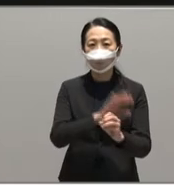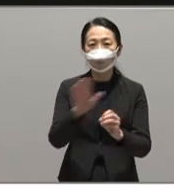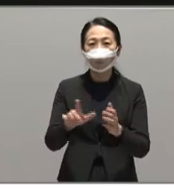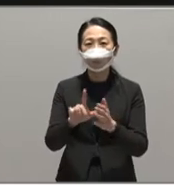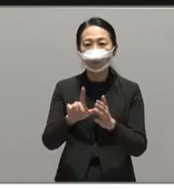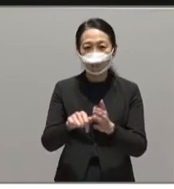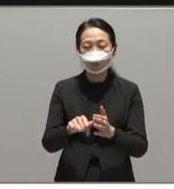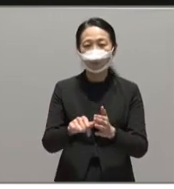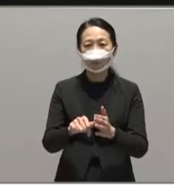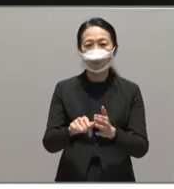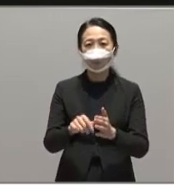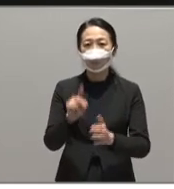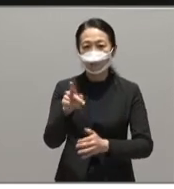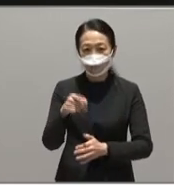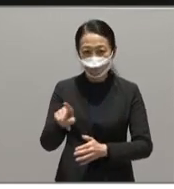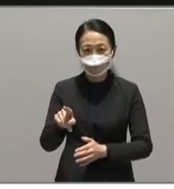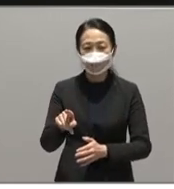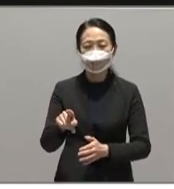Last but not least,